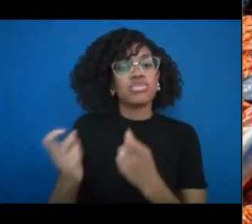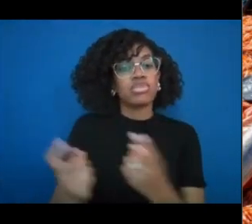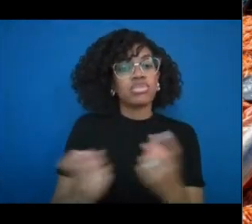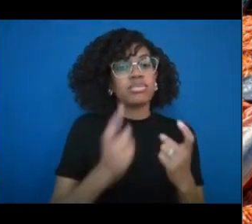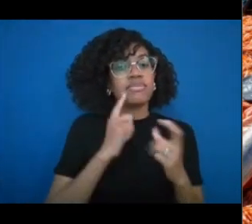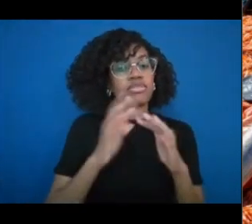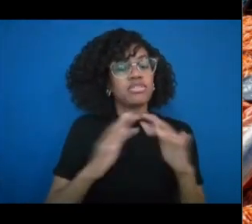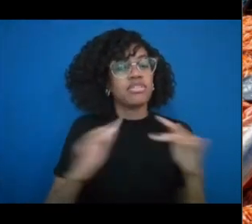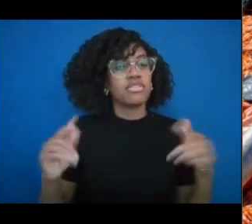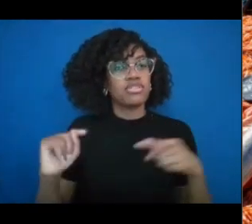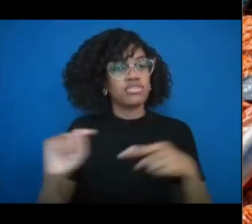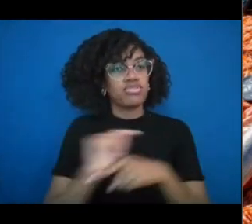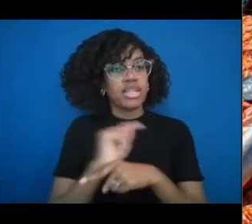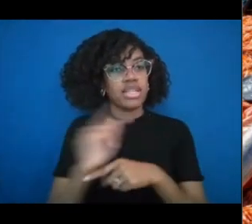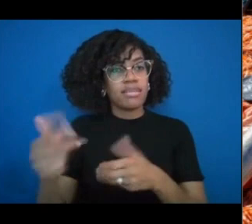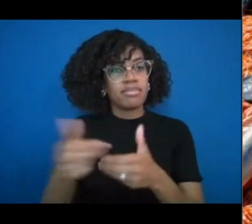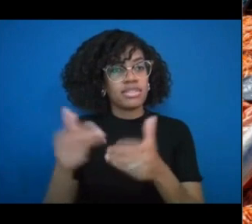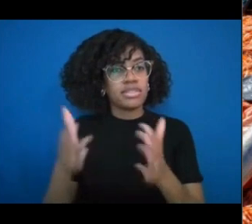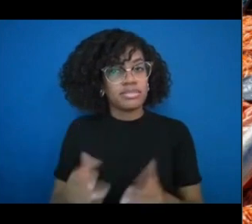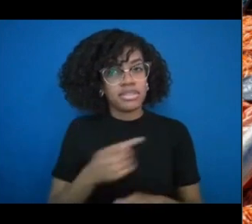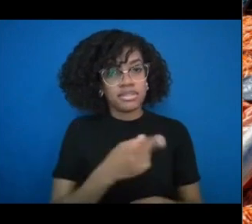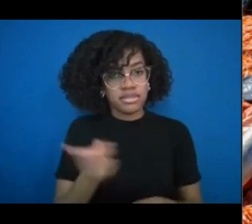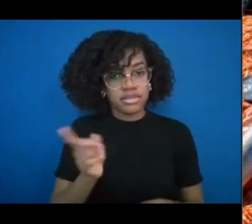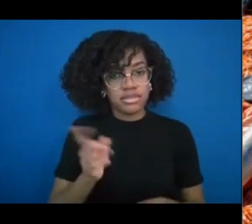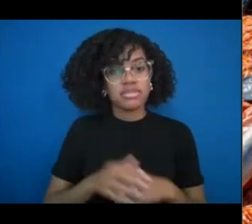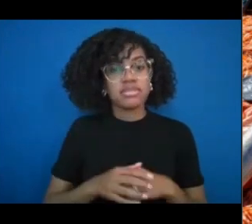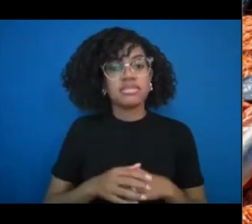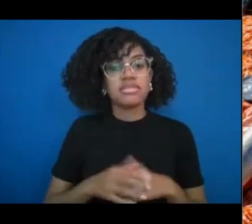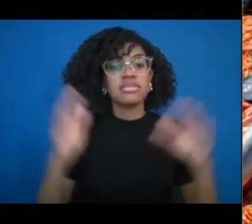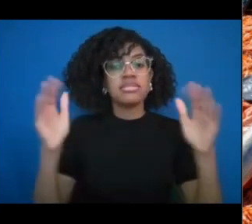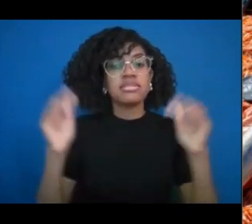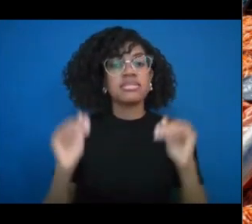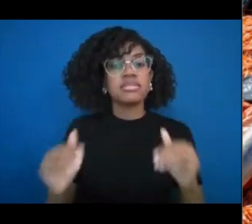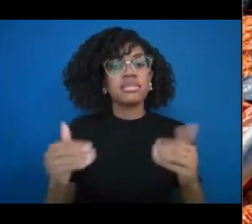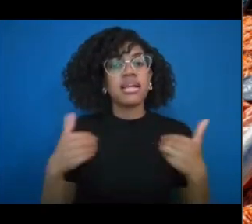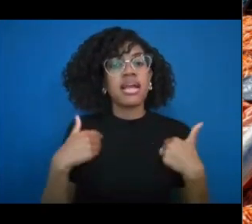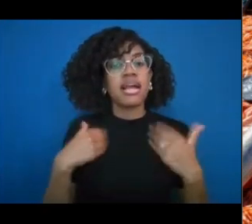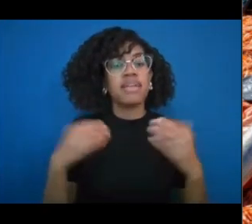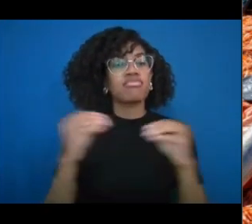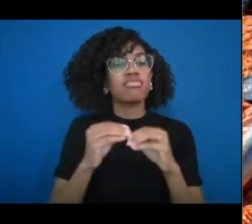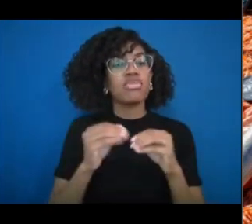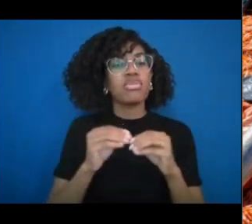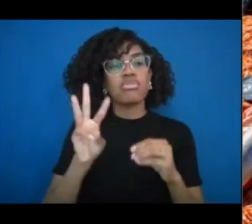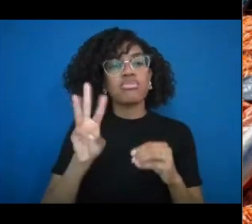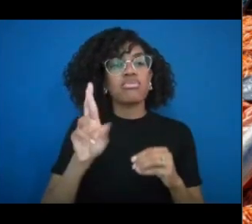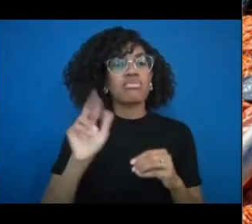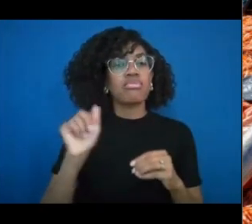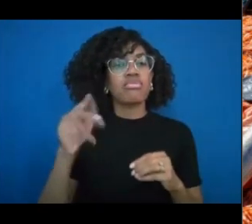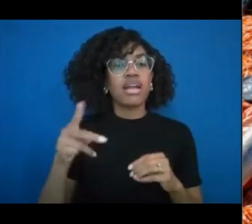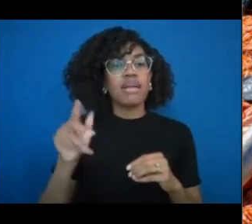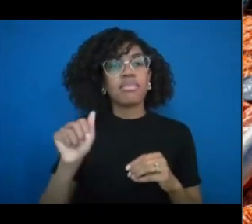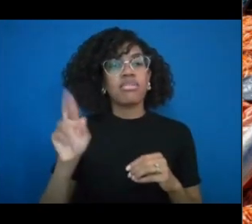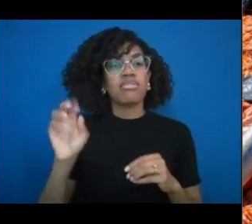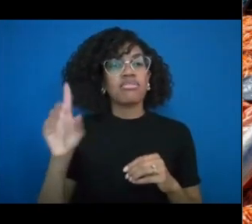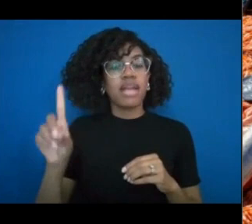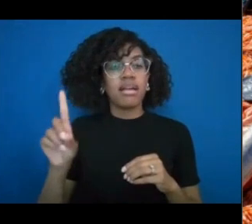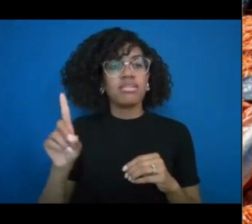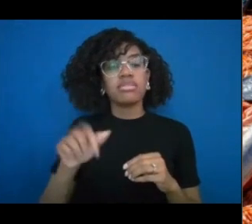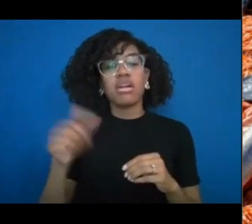participants and the provision of appropriate wraparound services to support those recipients going